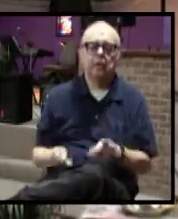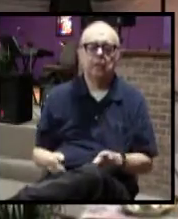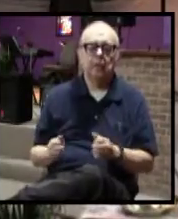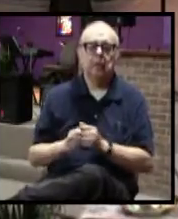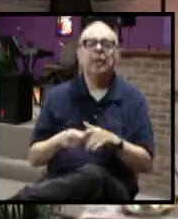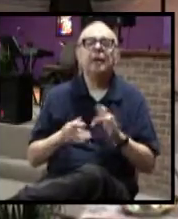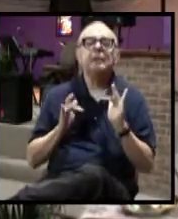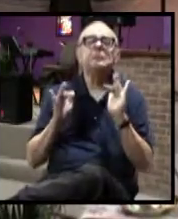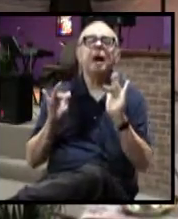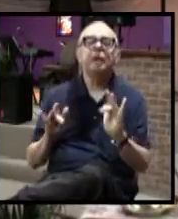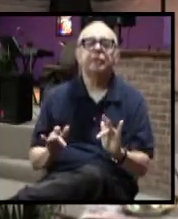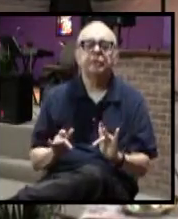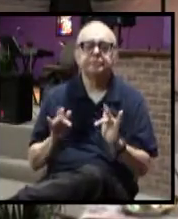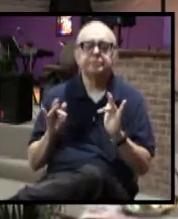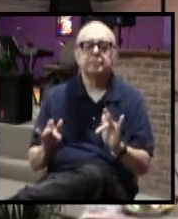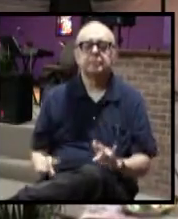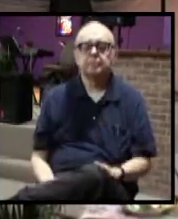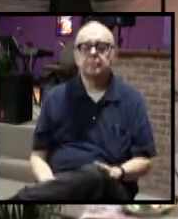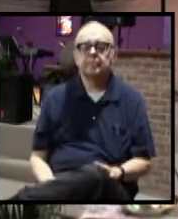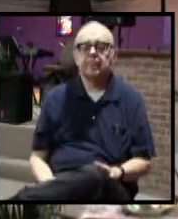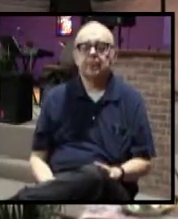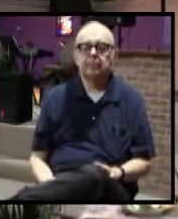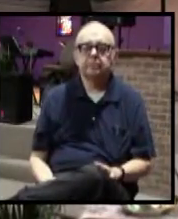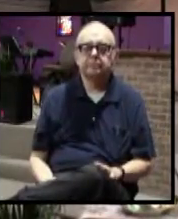needed somebody with compassion